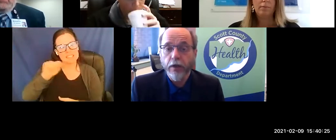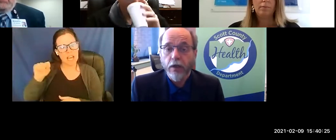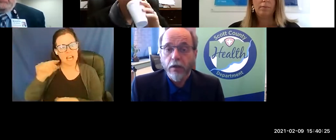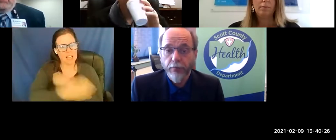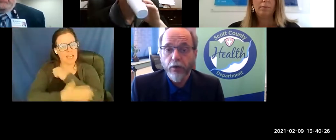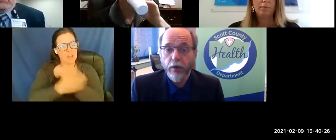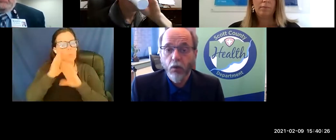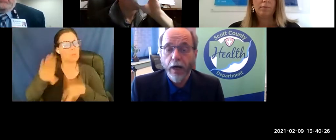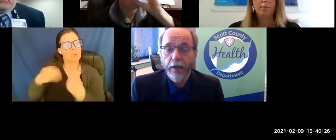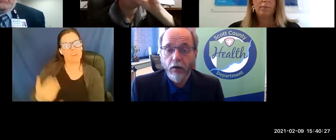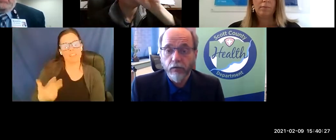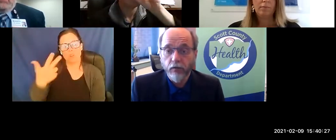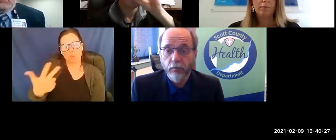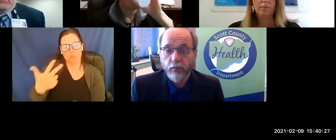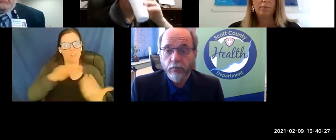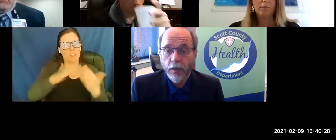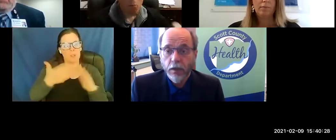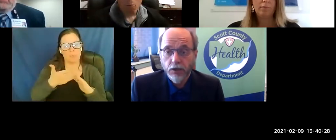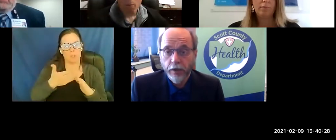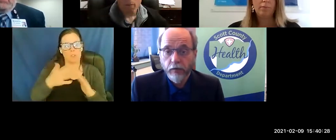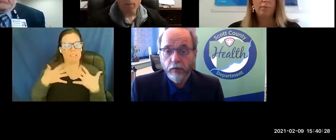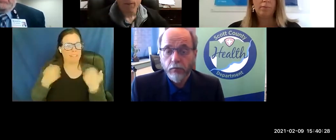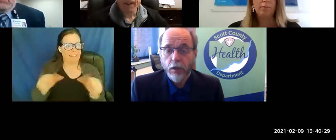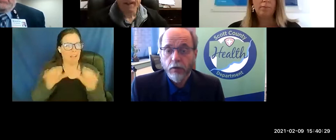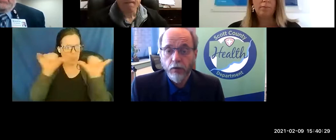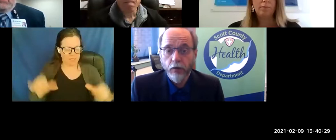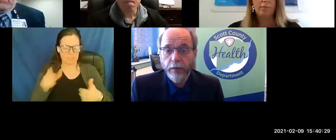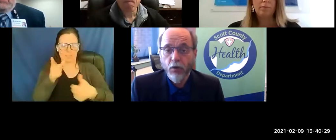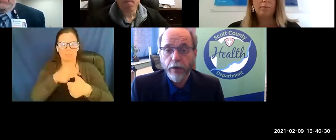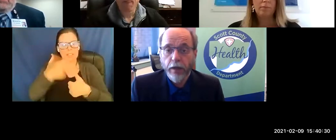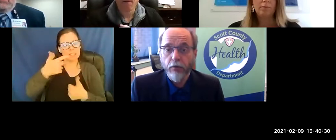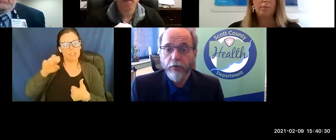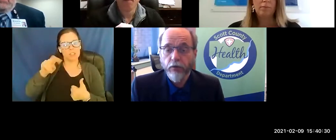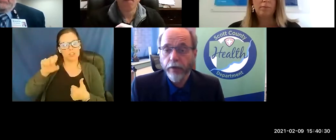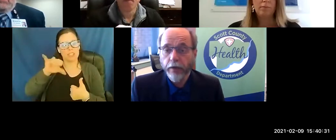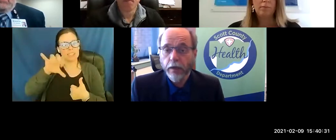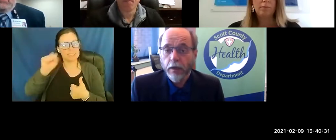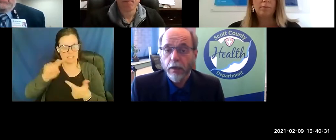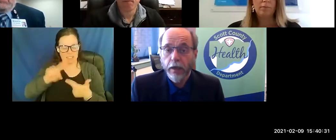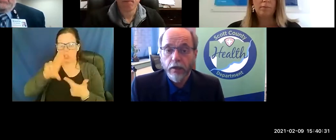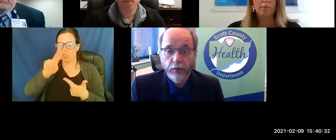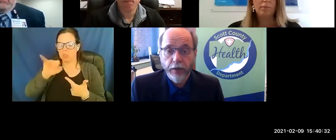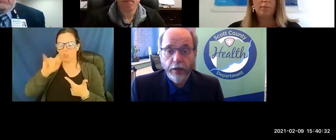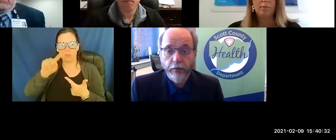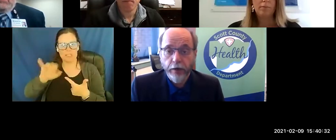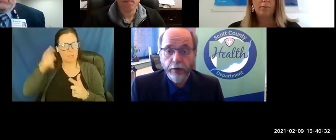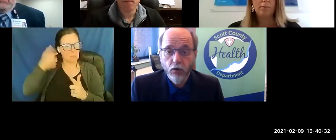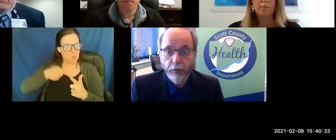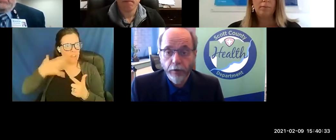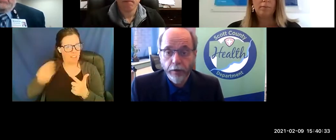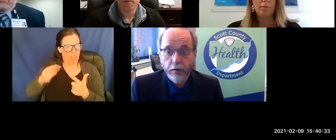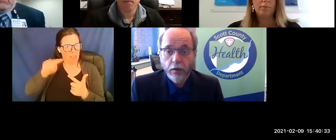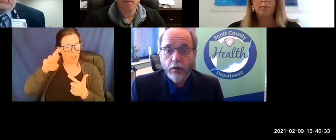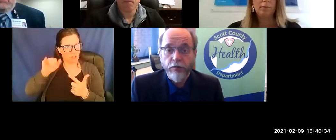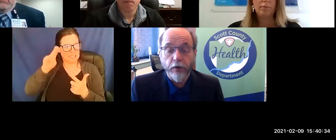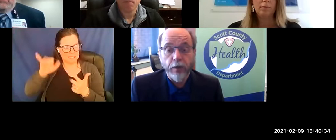3 community-wide health systems, Genesis, UnityPoint Health, Trinity, and Community Healthcare